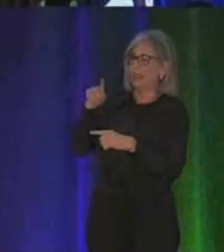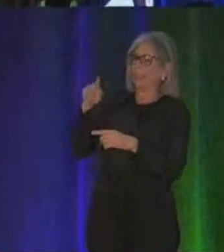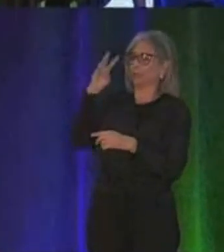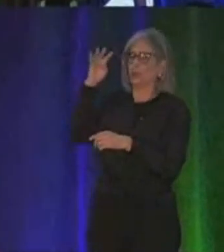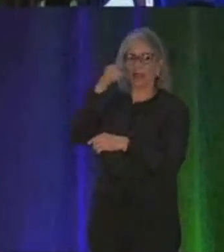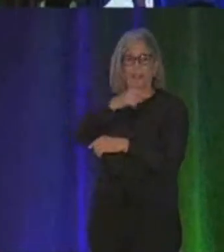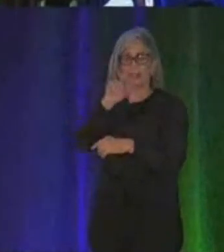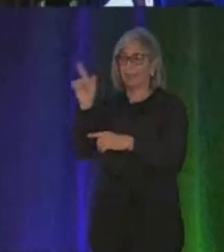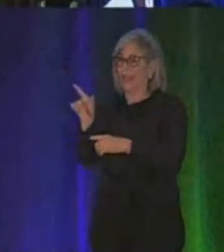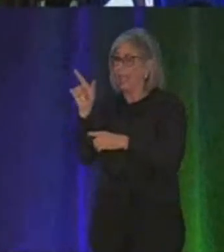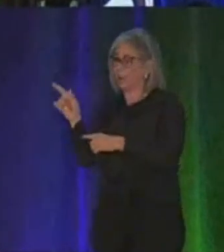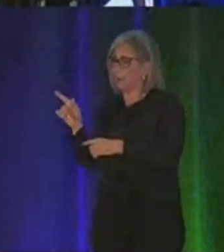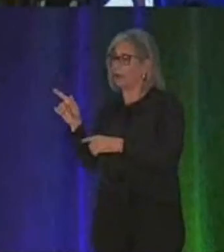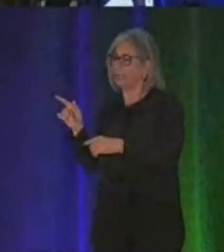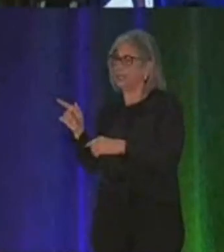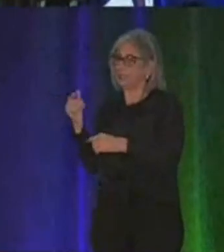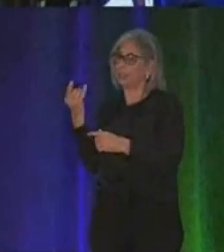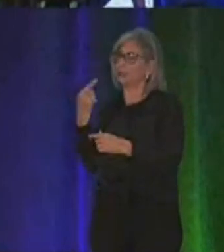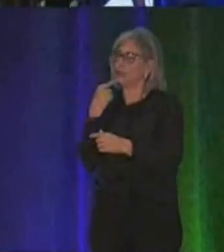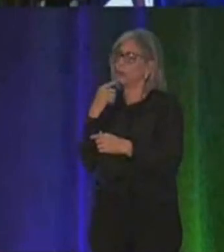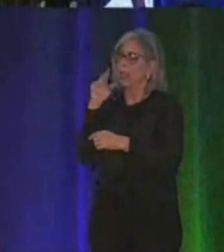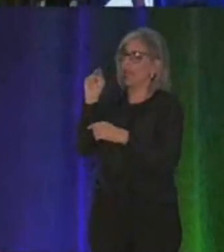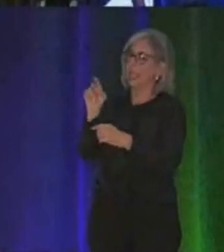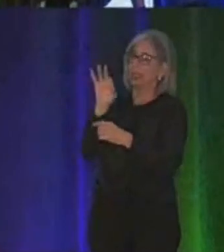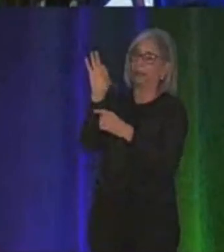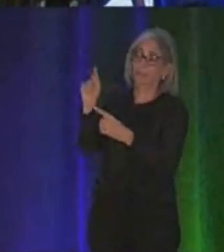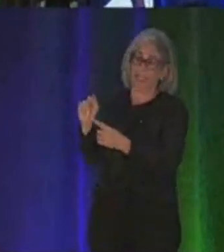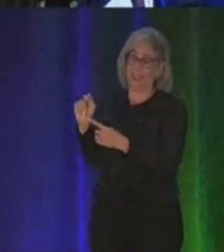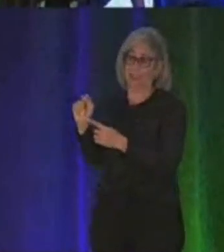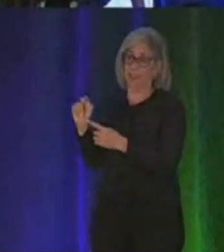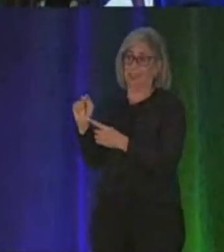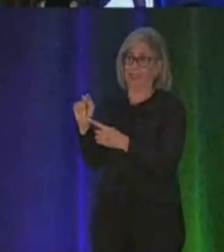few different ways to do this and a few different tools to do this, but NFT basically